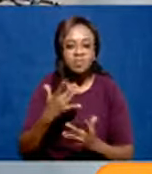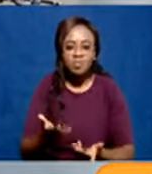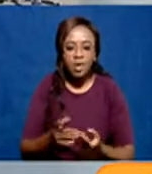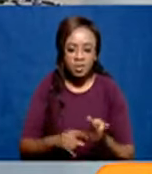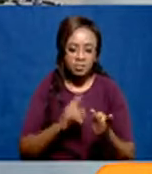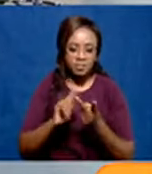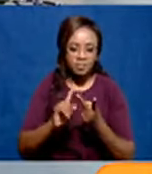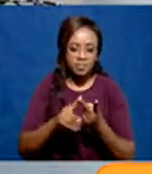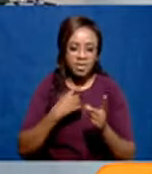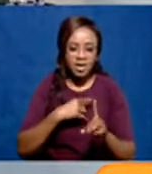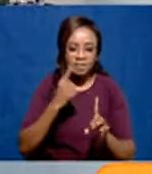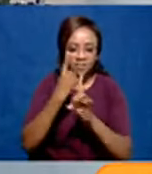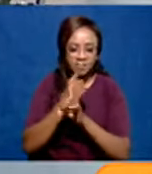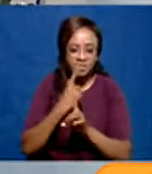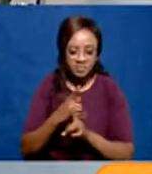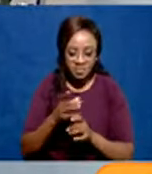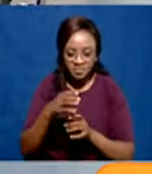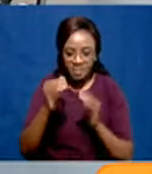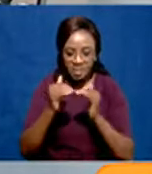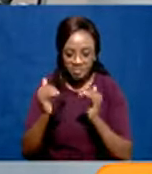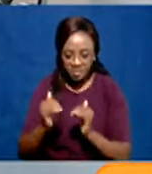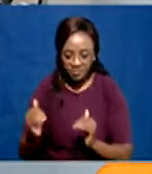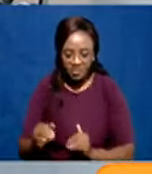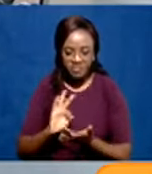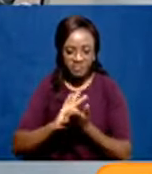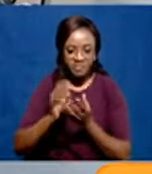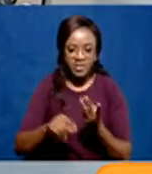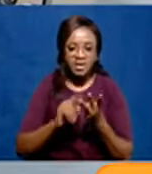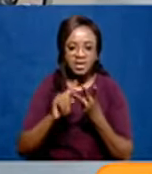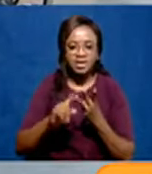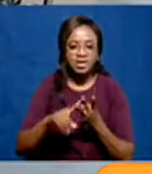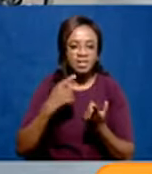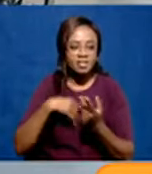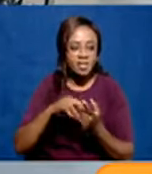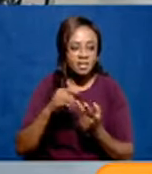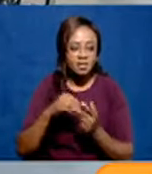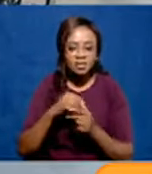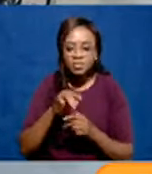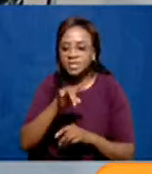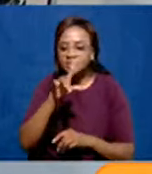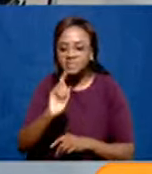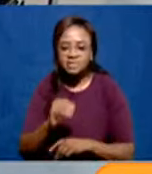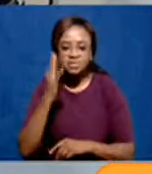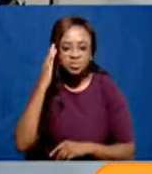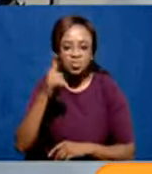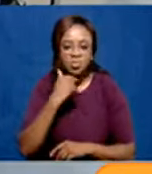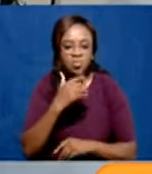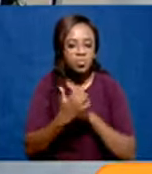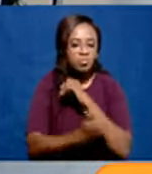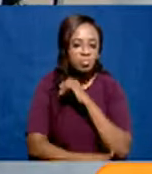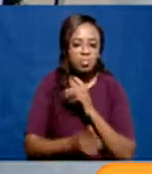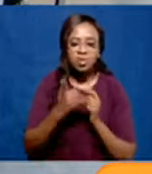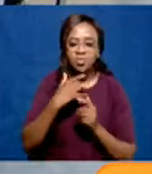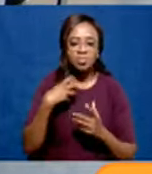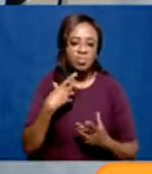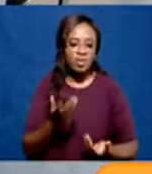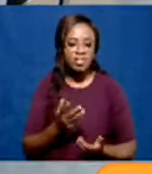of the different fragmentations. You have three different funds. And then there's the issue of the means testing. It's based on speculation.